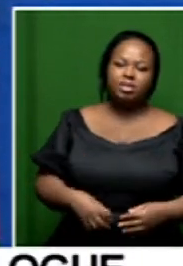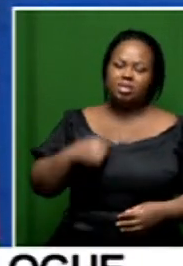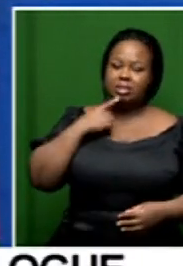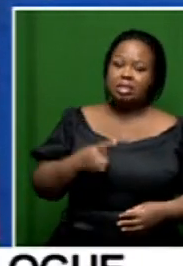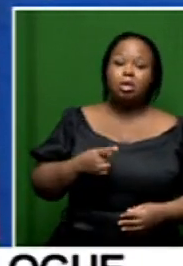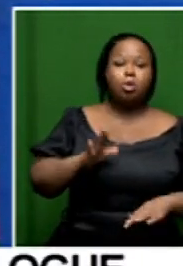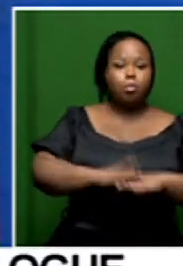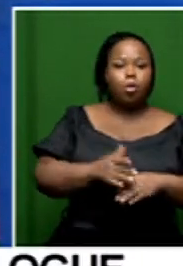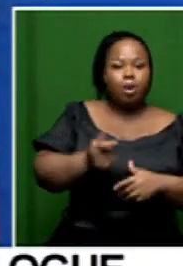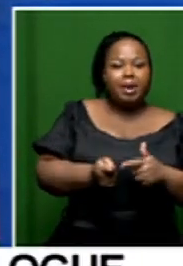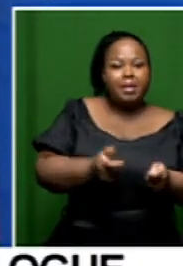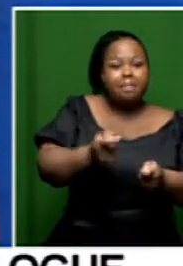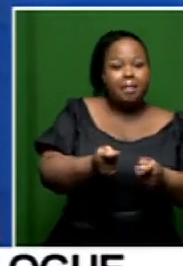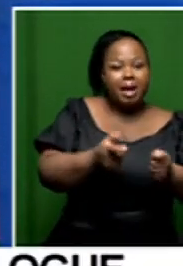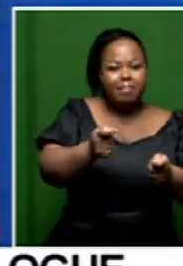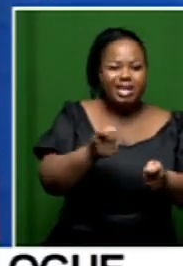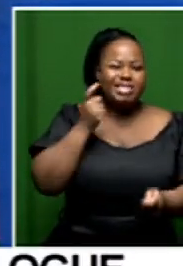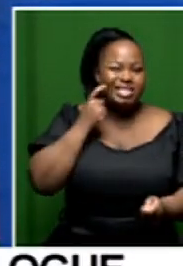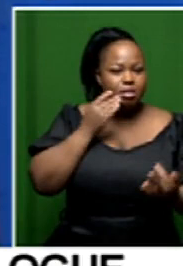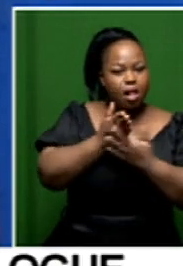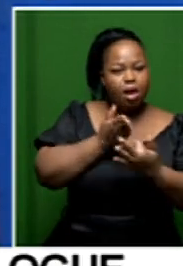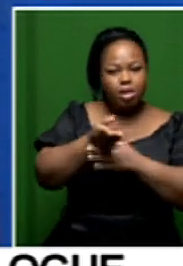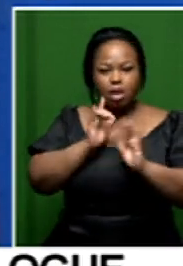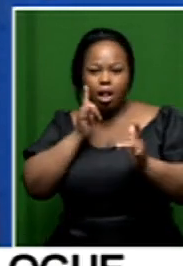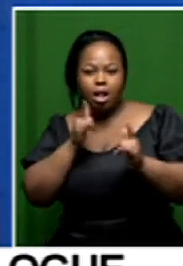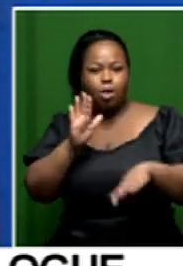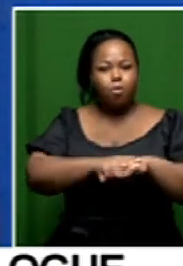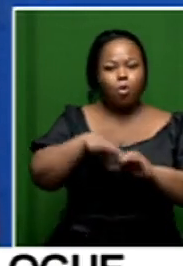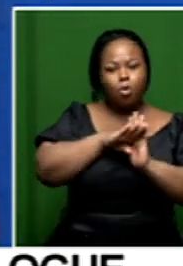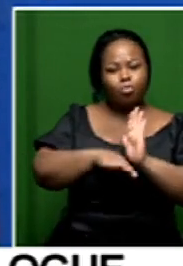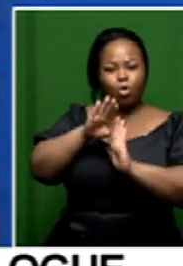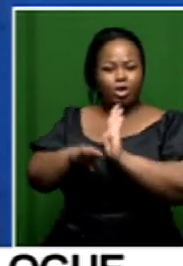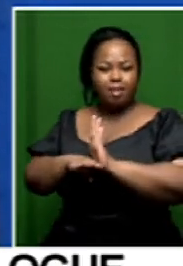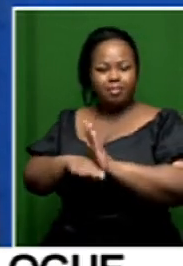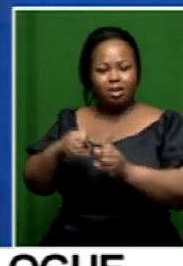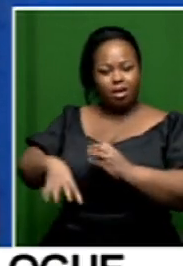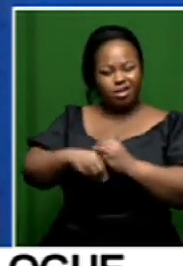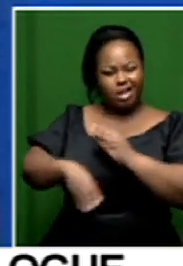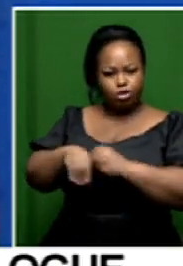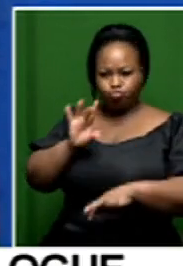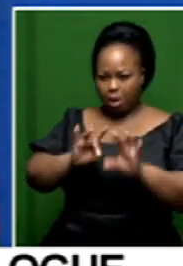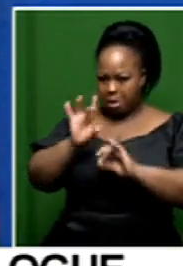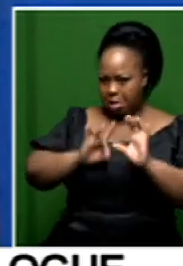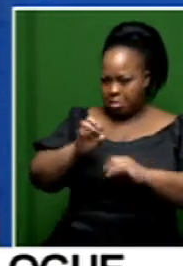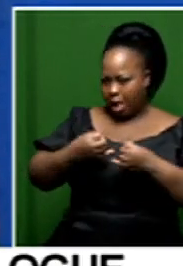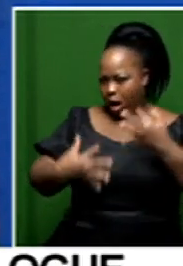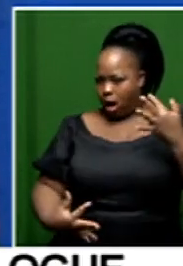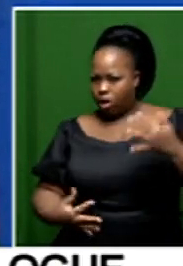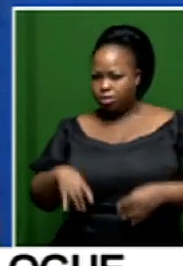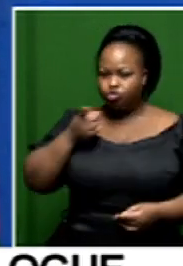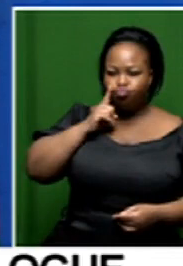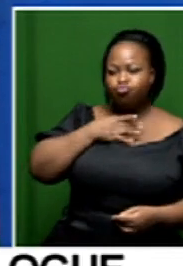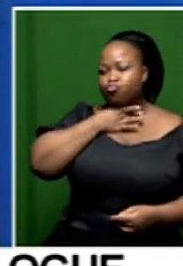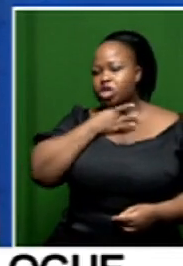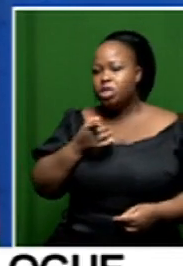more channels that will be now available and more programs. So there'll be a variety of choices for viewers, but of